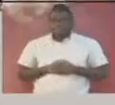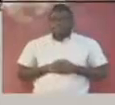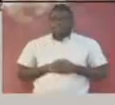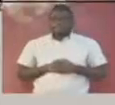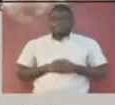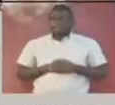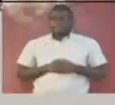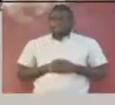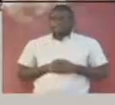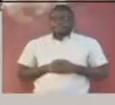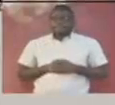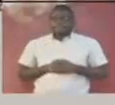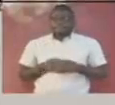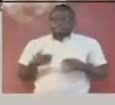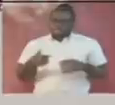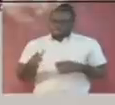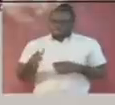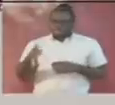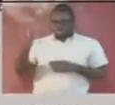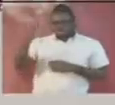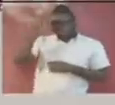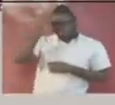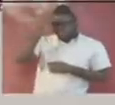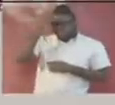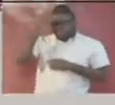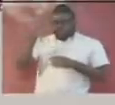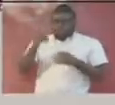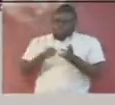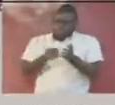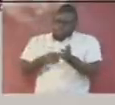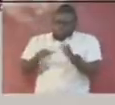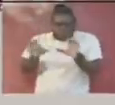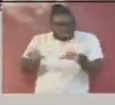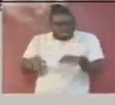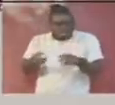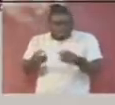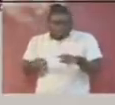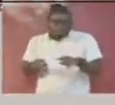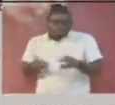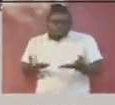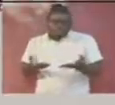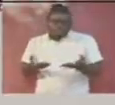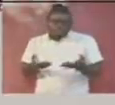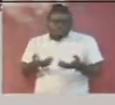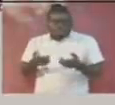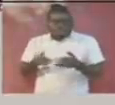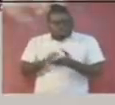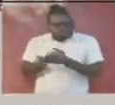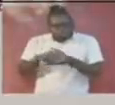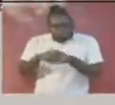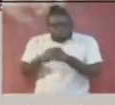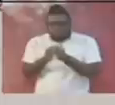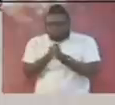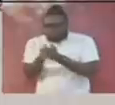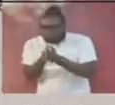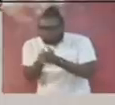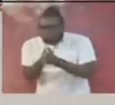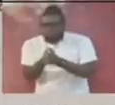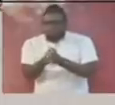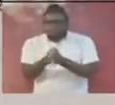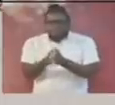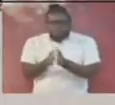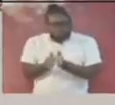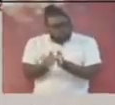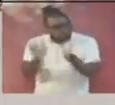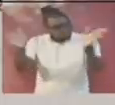all experience that, but it's good to talk about what you're feeling, talk about your emotions, so that we get it